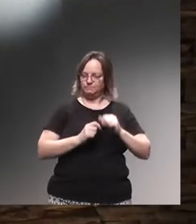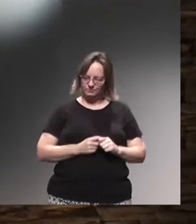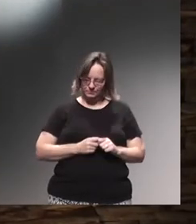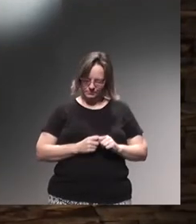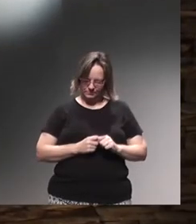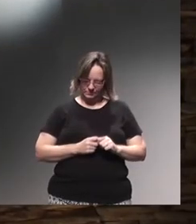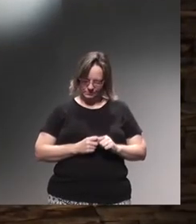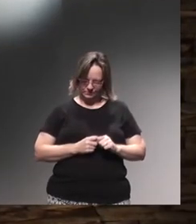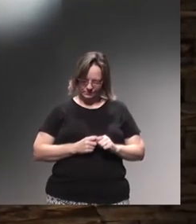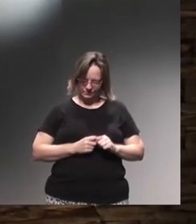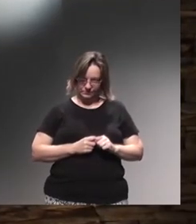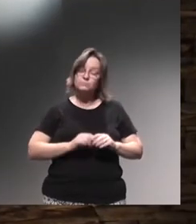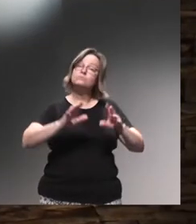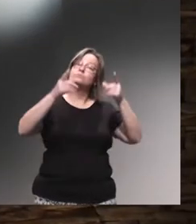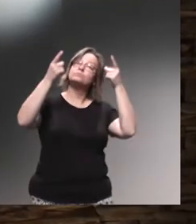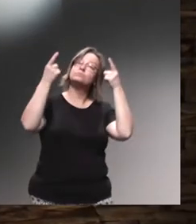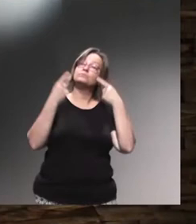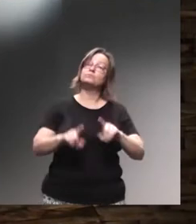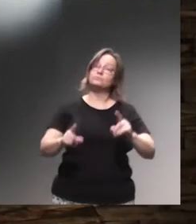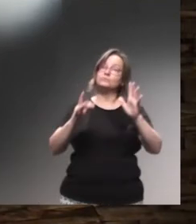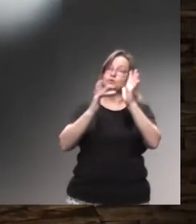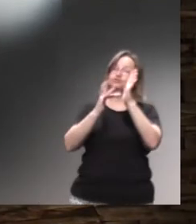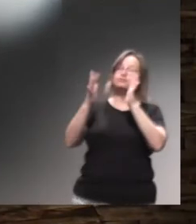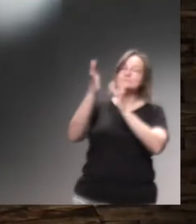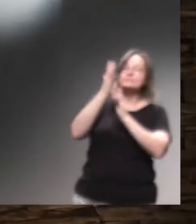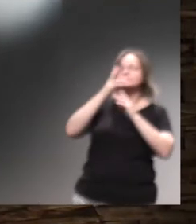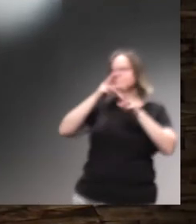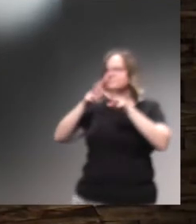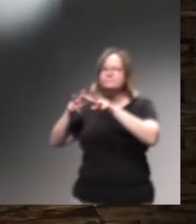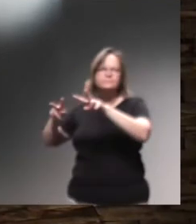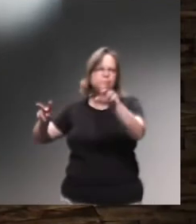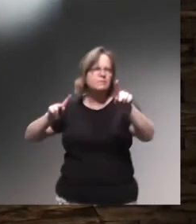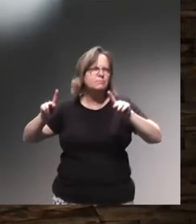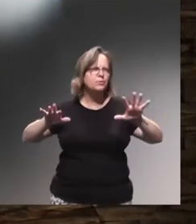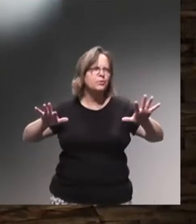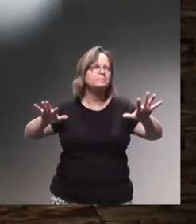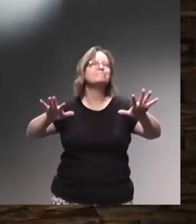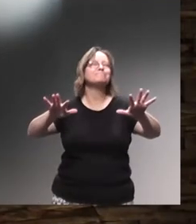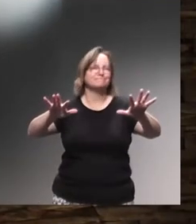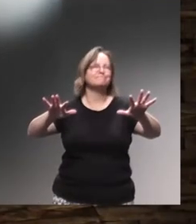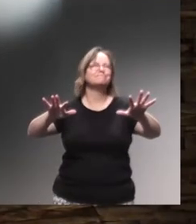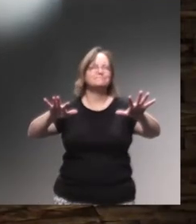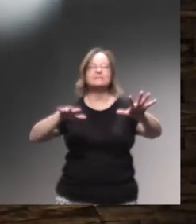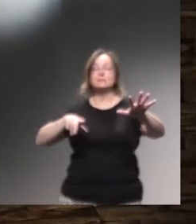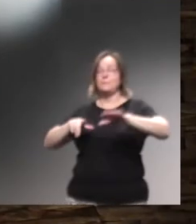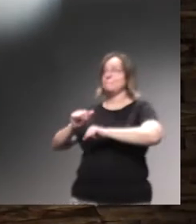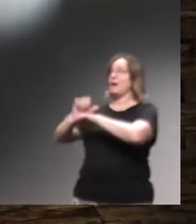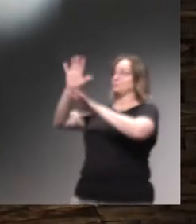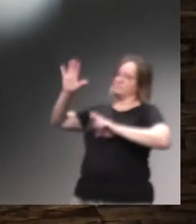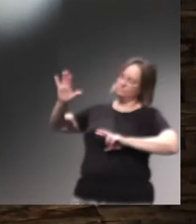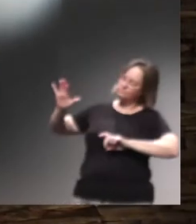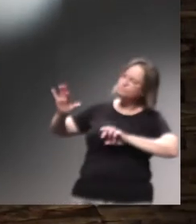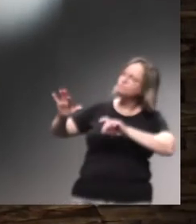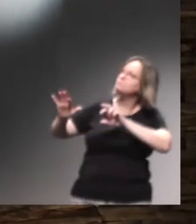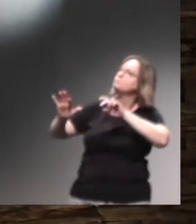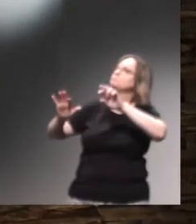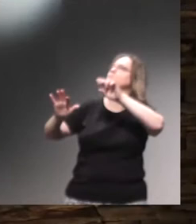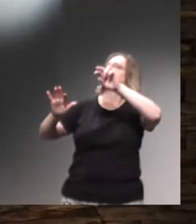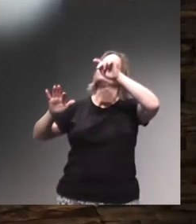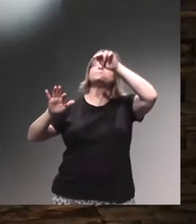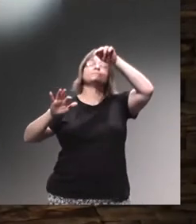When Jesus saw the crowds, he went up the mountain. And after he sat down, his disciples came to